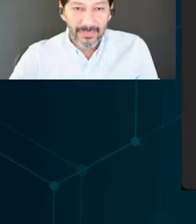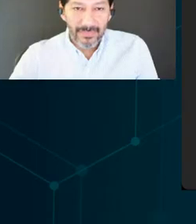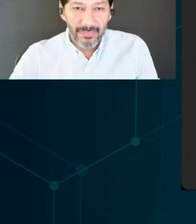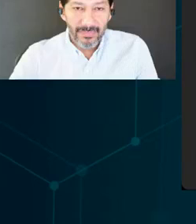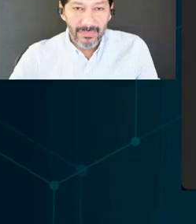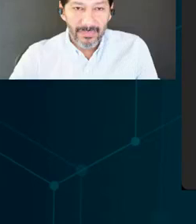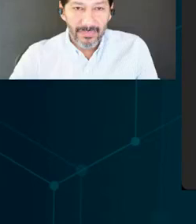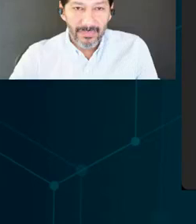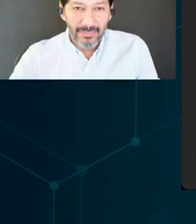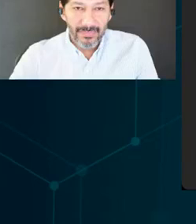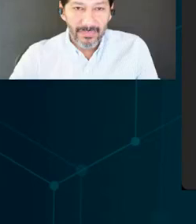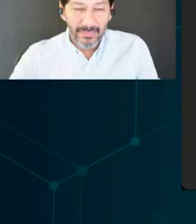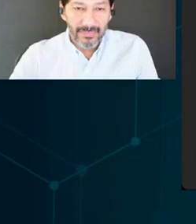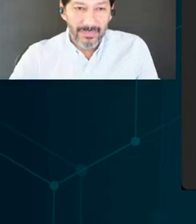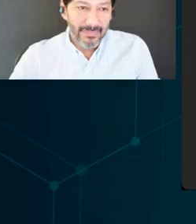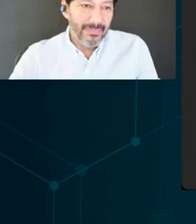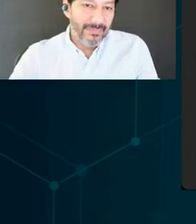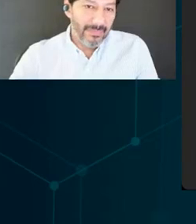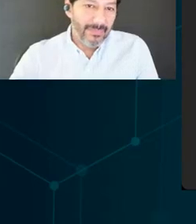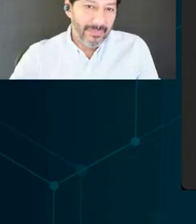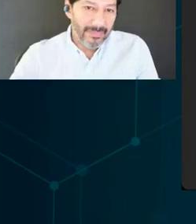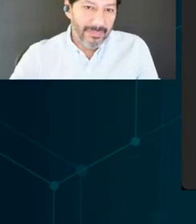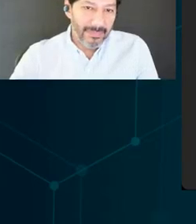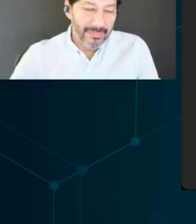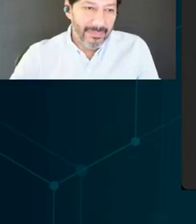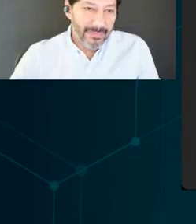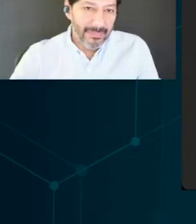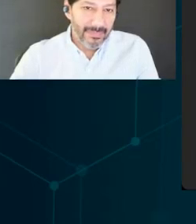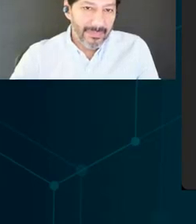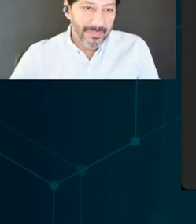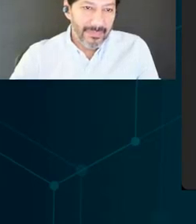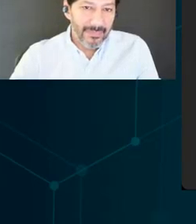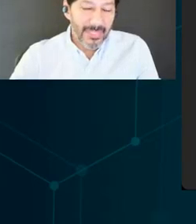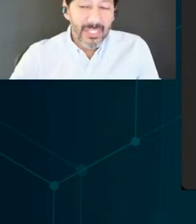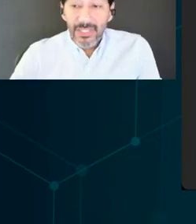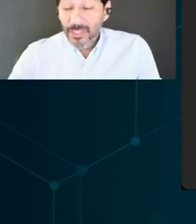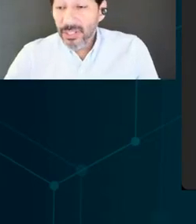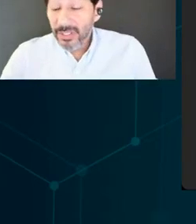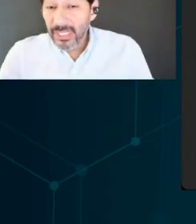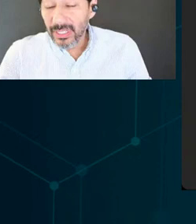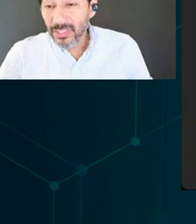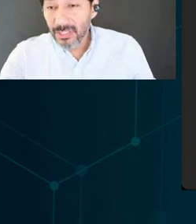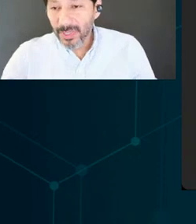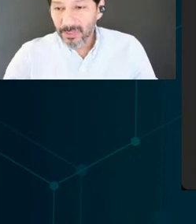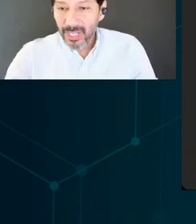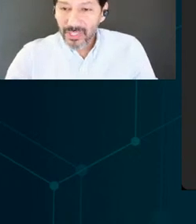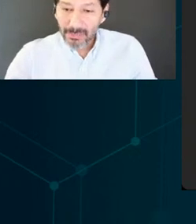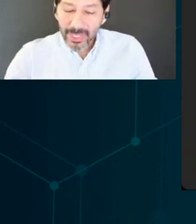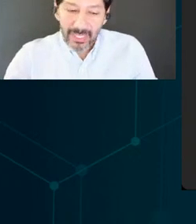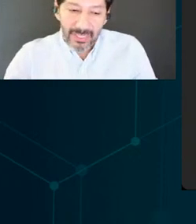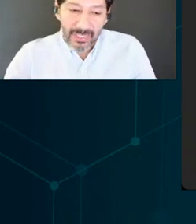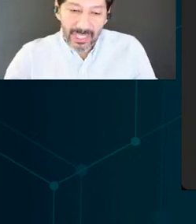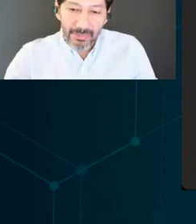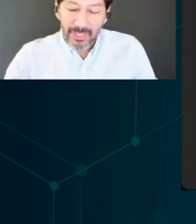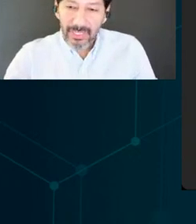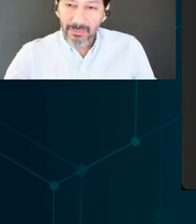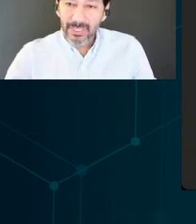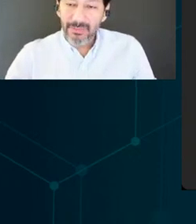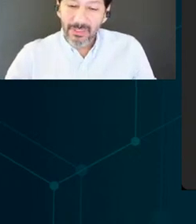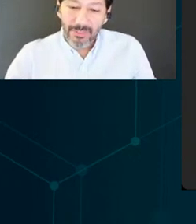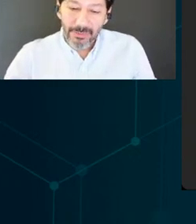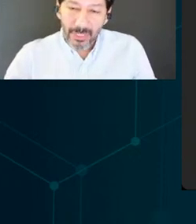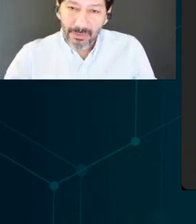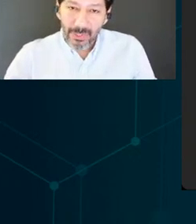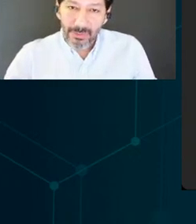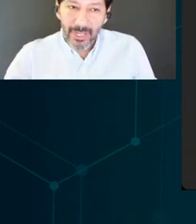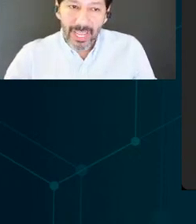internet and the World Wide Web and what that really brought to us. Sure. And just before I jump in, I'll just give you a little